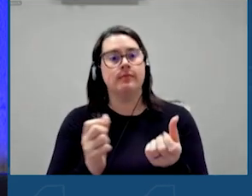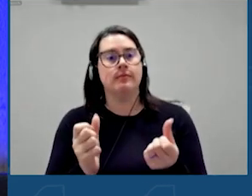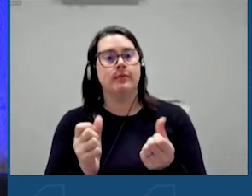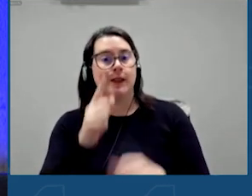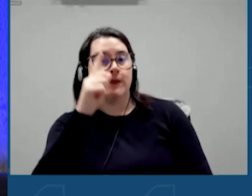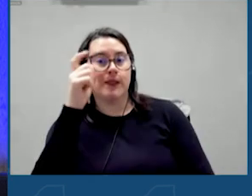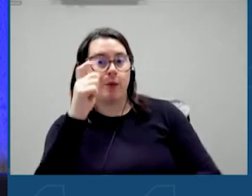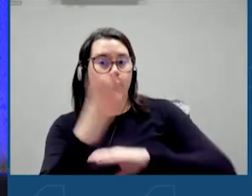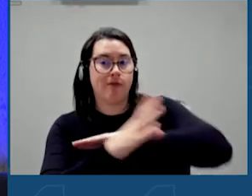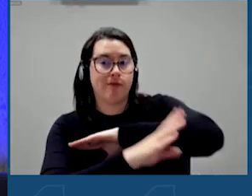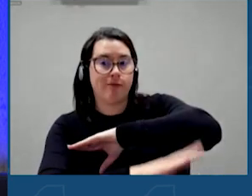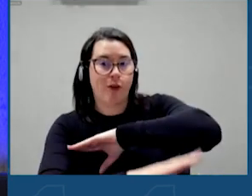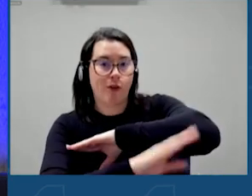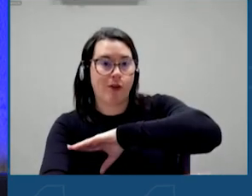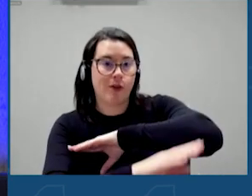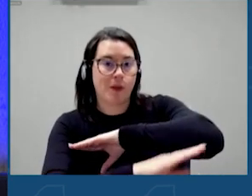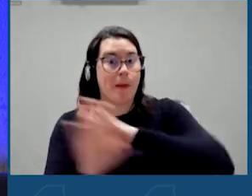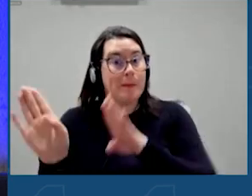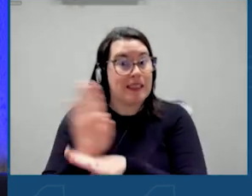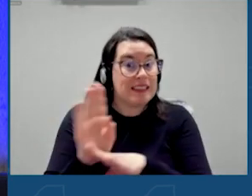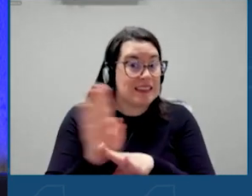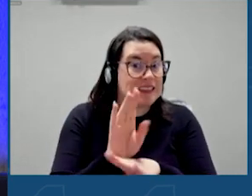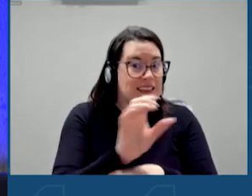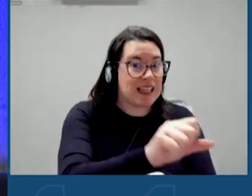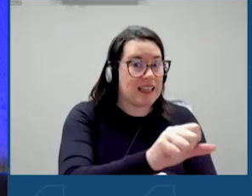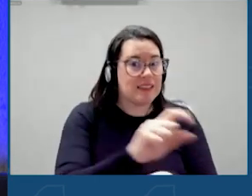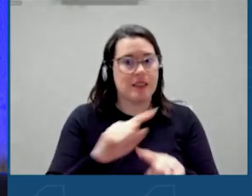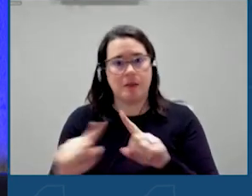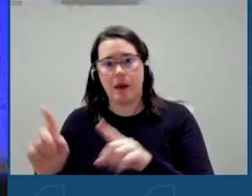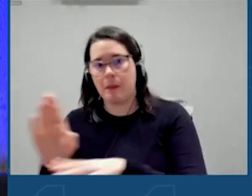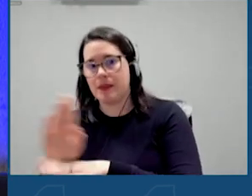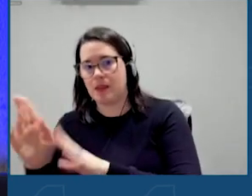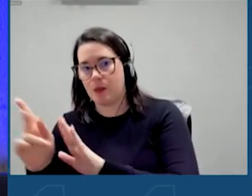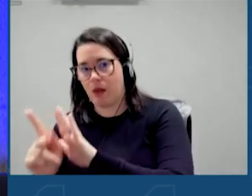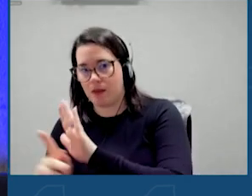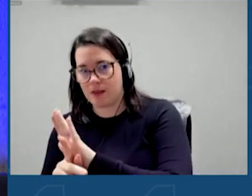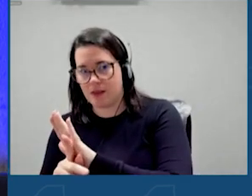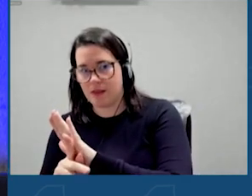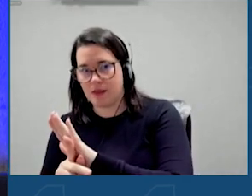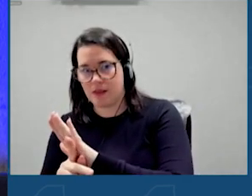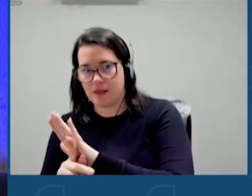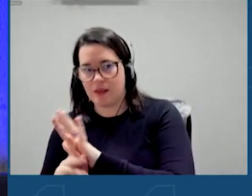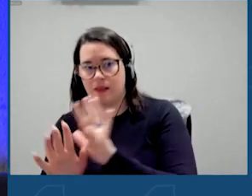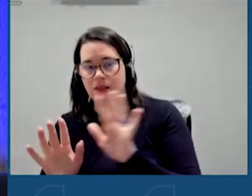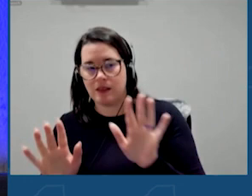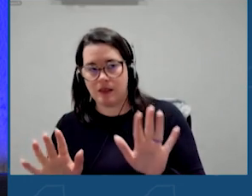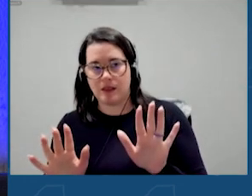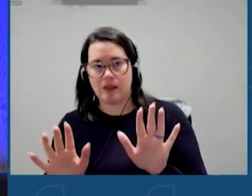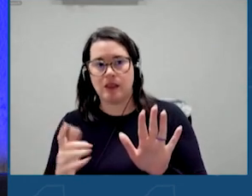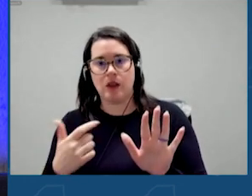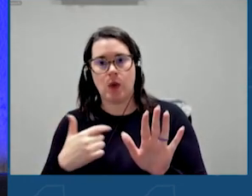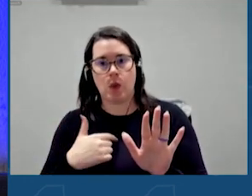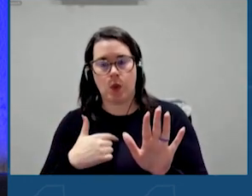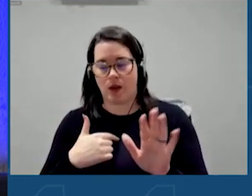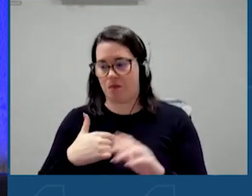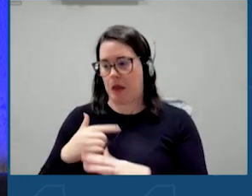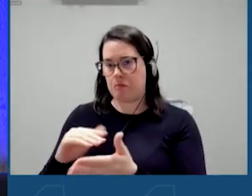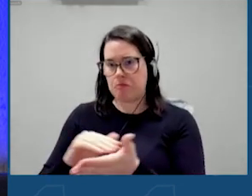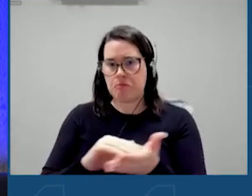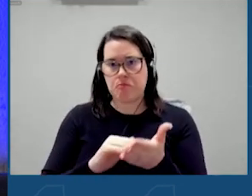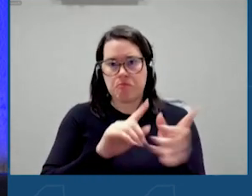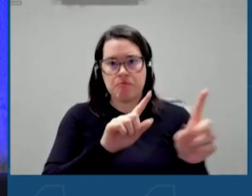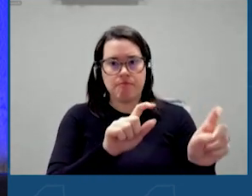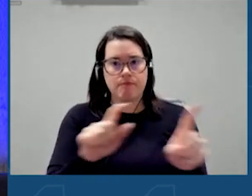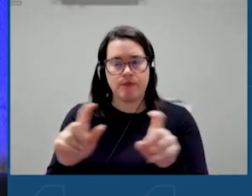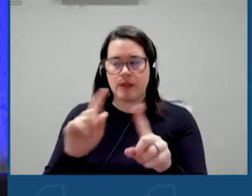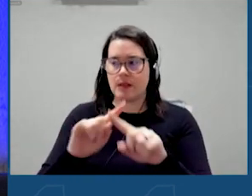Yes, we were busy with that, but we also were busy working on our policy. We have been pressure testing ideas from